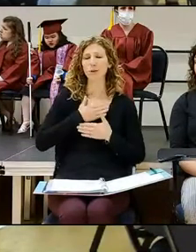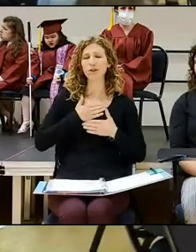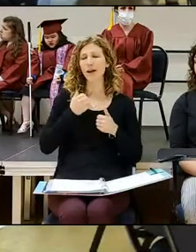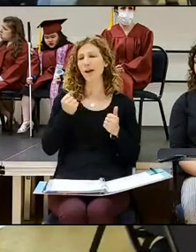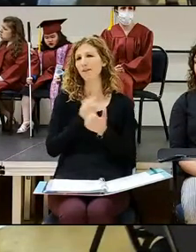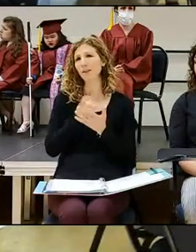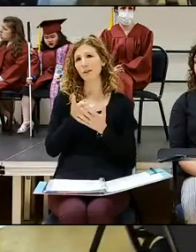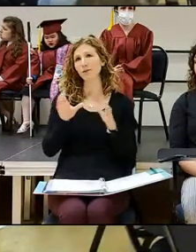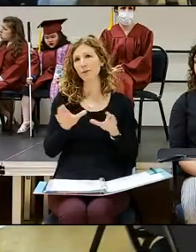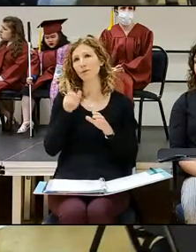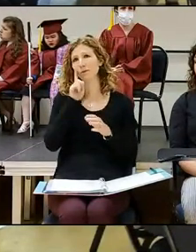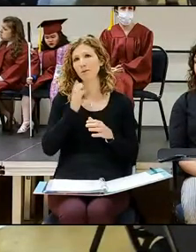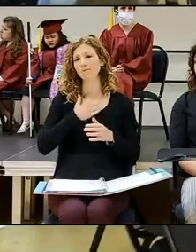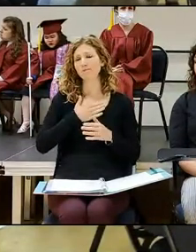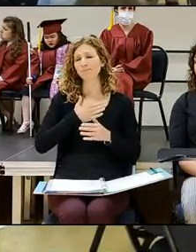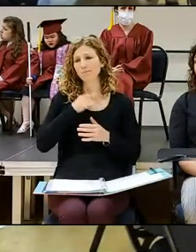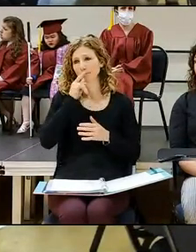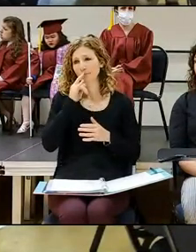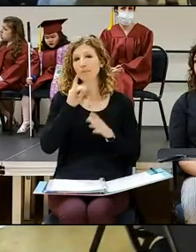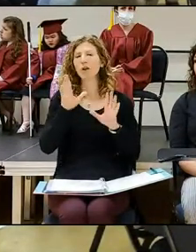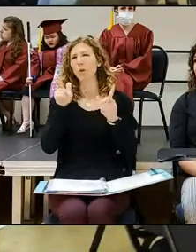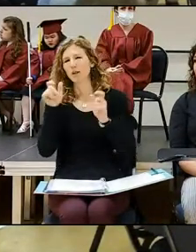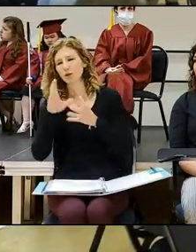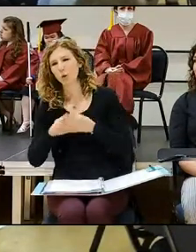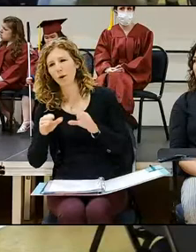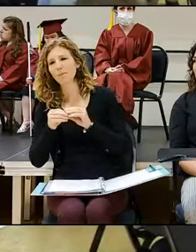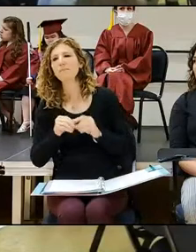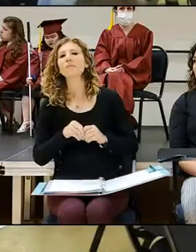everything you do. Quick story. Whenever somebody asks Jack,